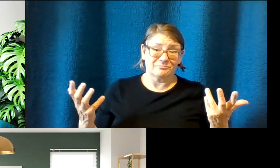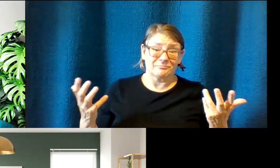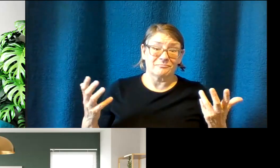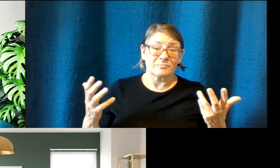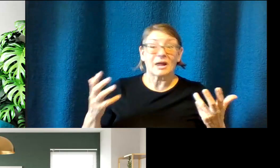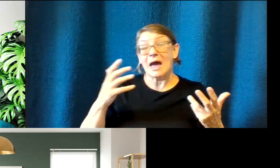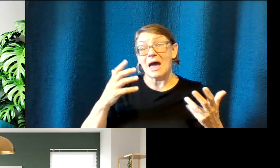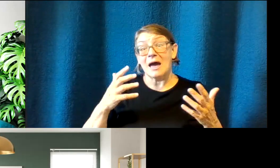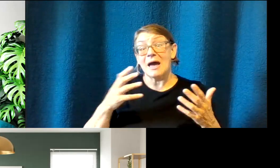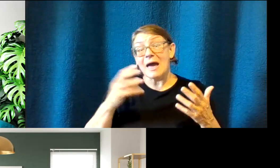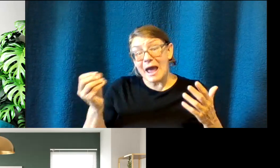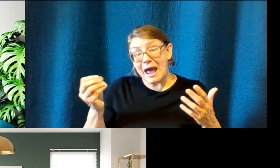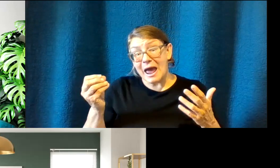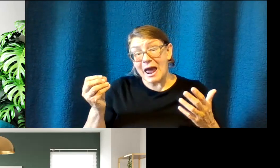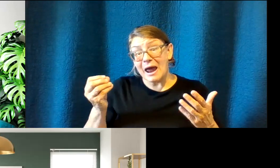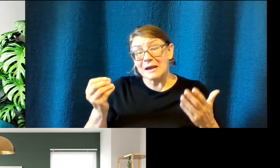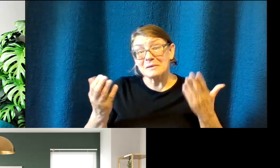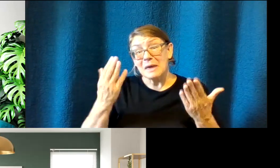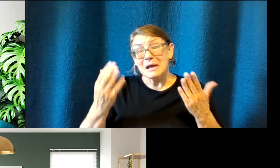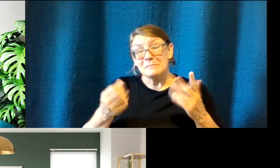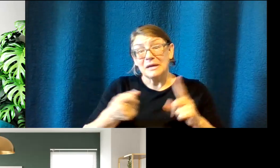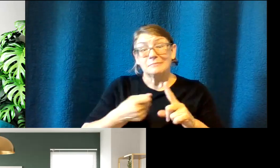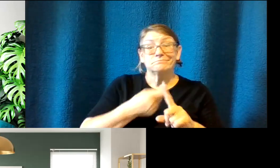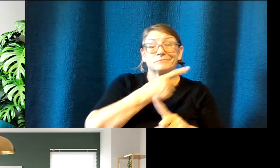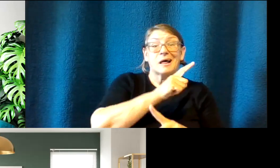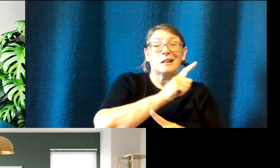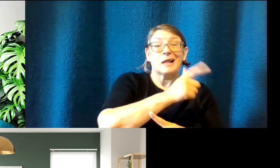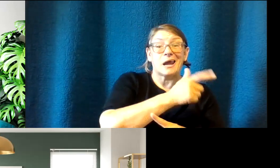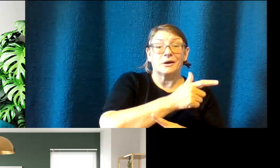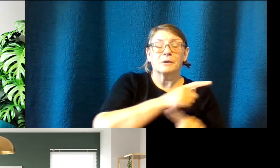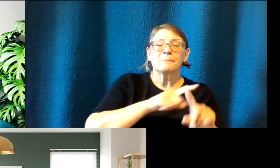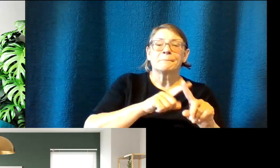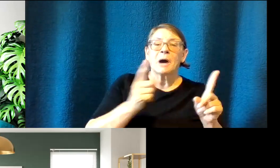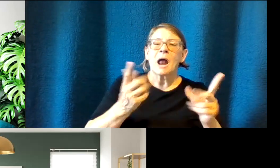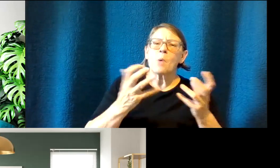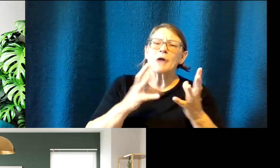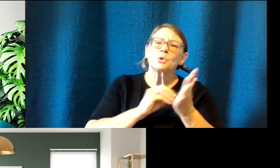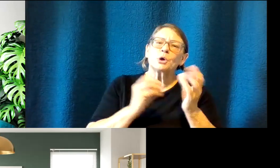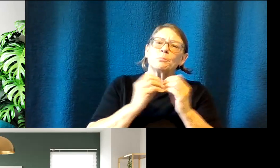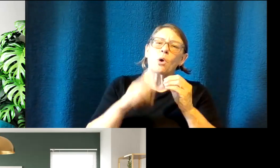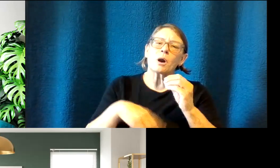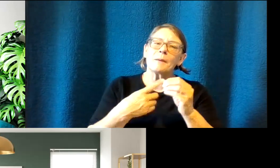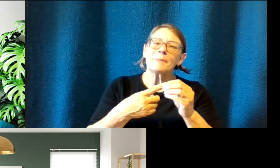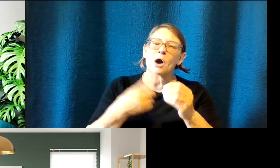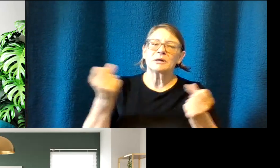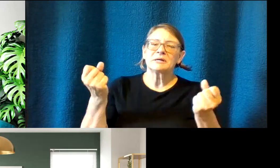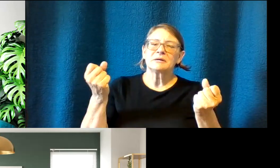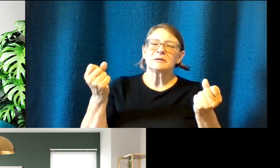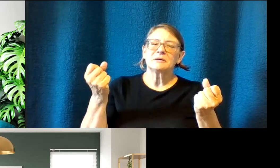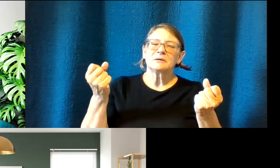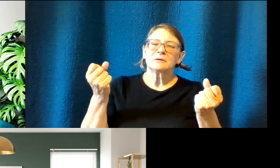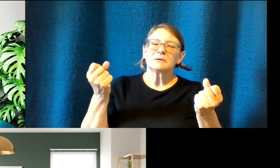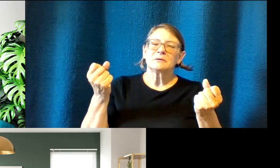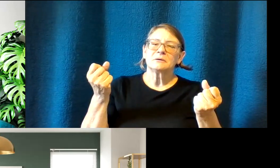note, maybe this is, I don't, a later conversation, but I would like to learn more about signing for those